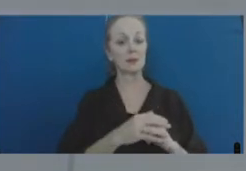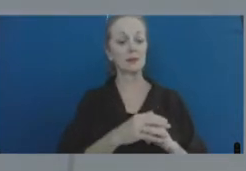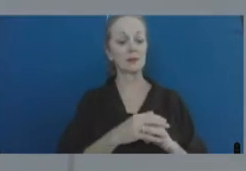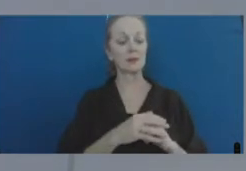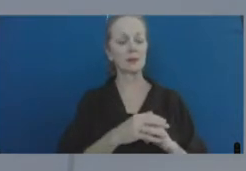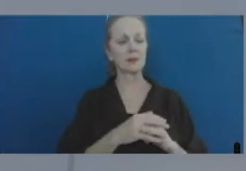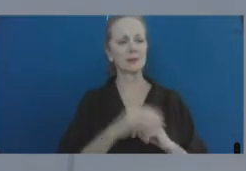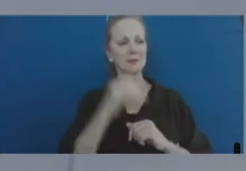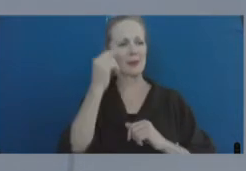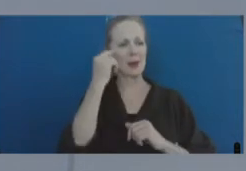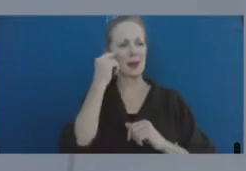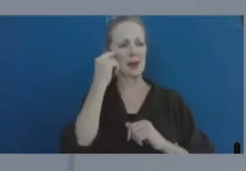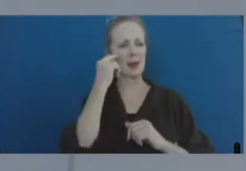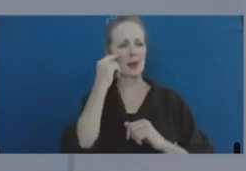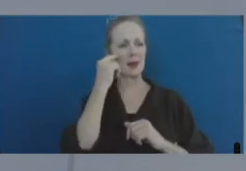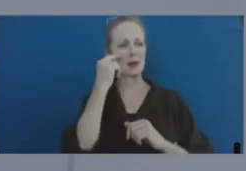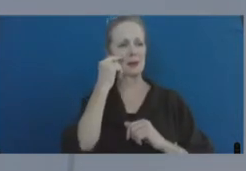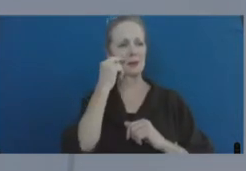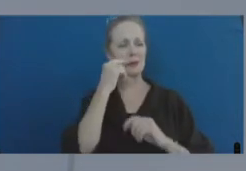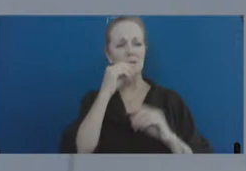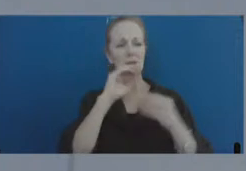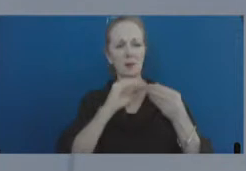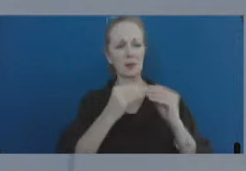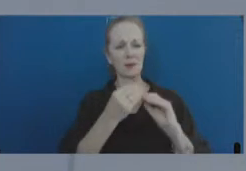it was slide number four.